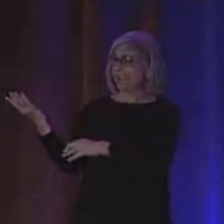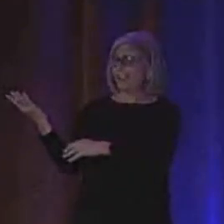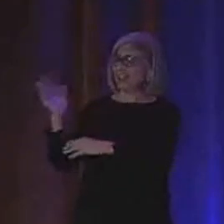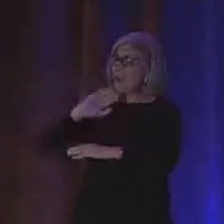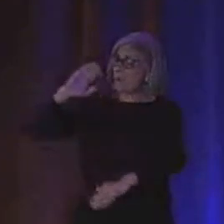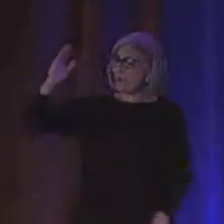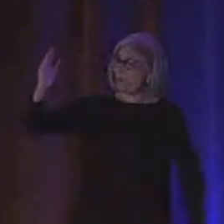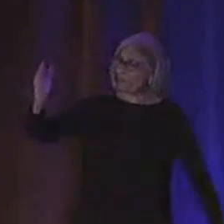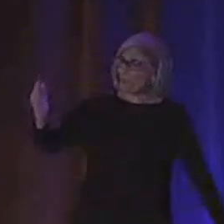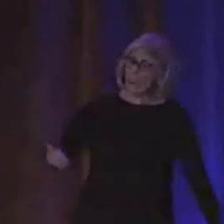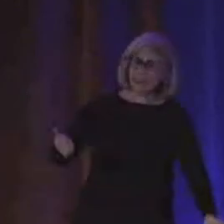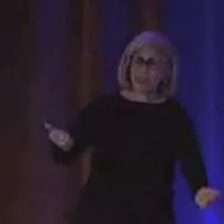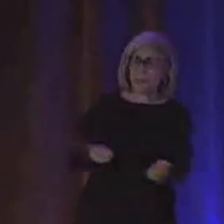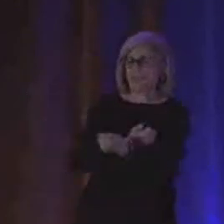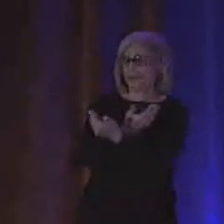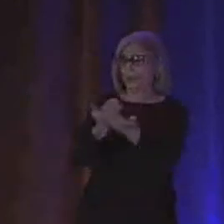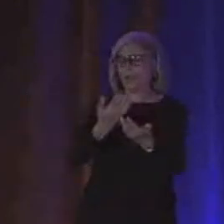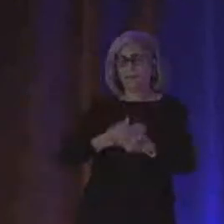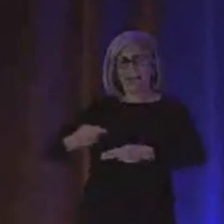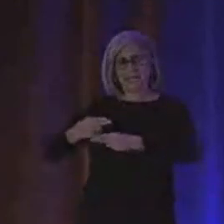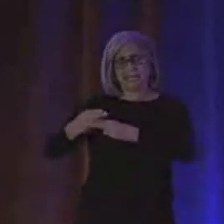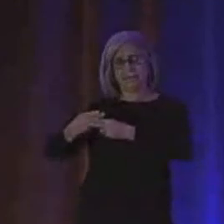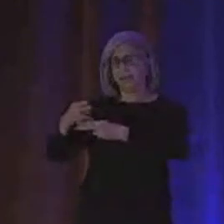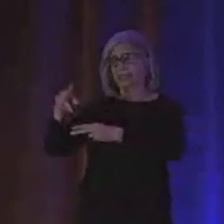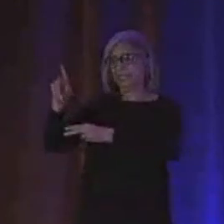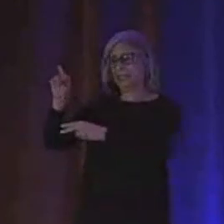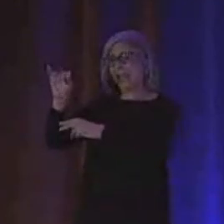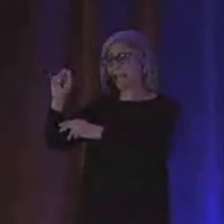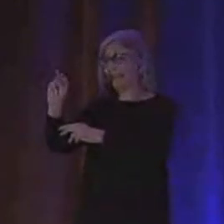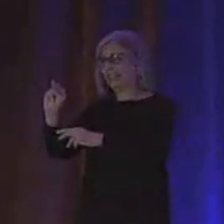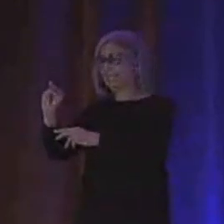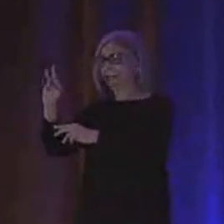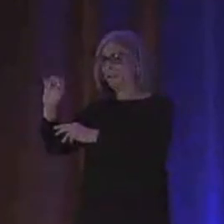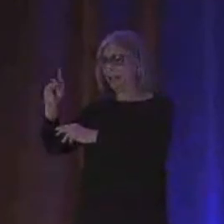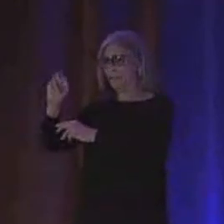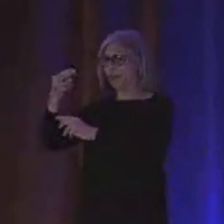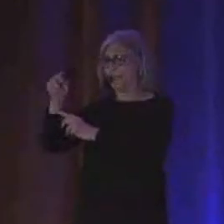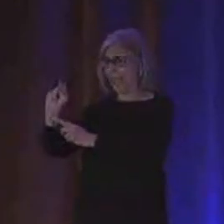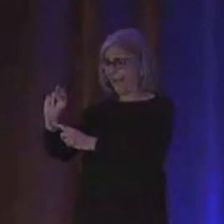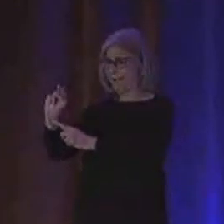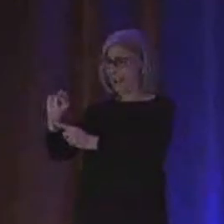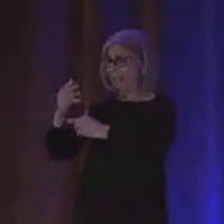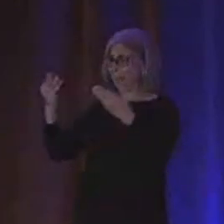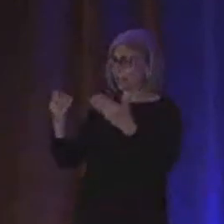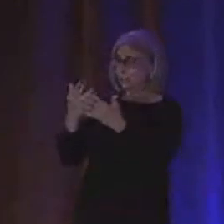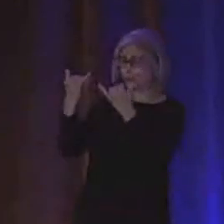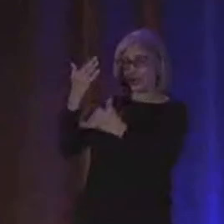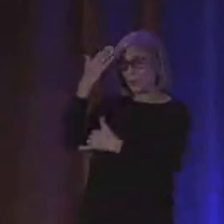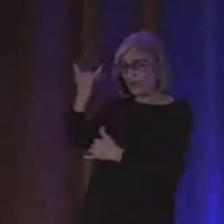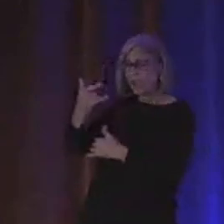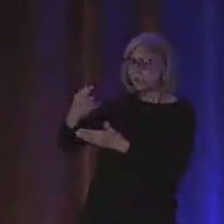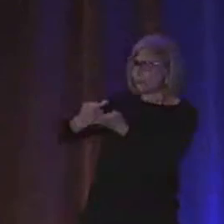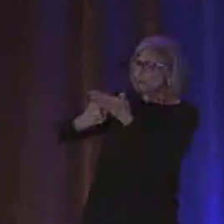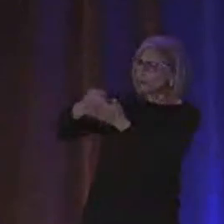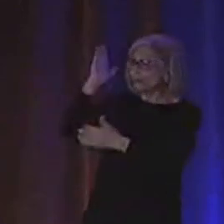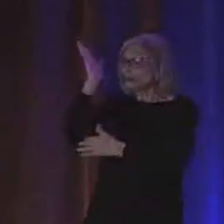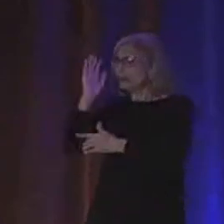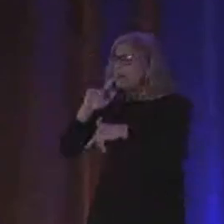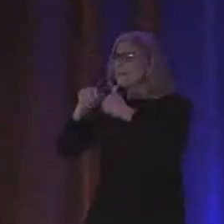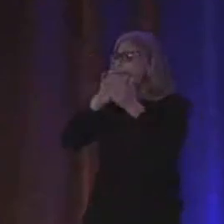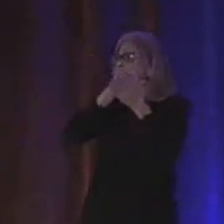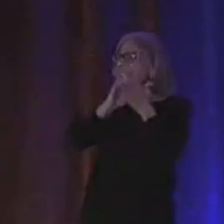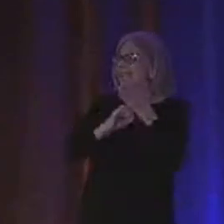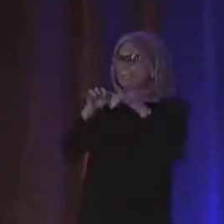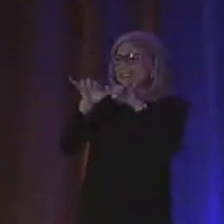welcome everyone. I'm Kathleen McMahon, and I'm here today to talk to you about a design